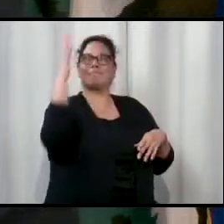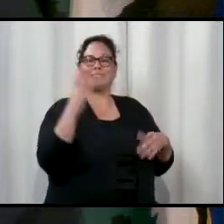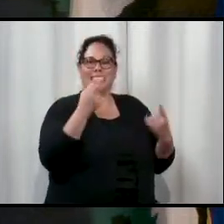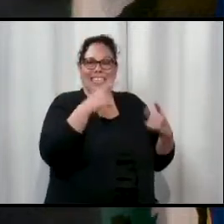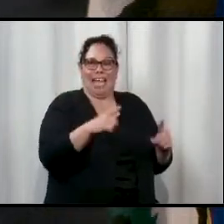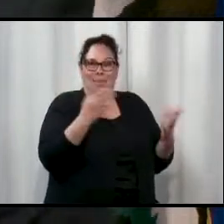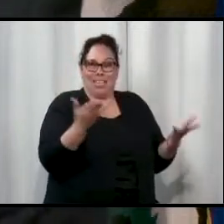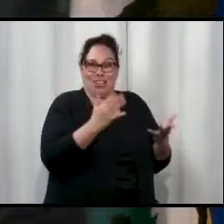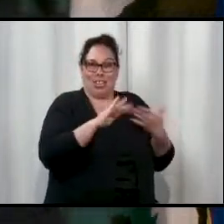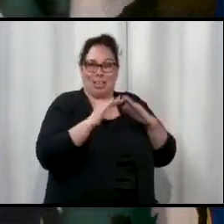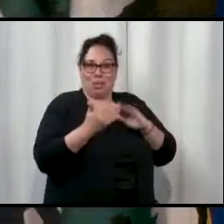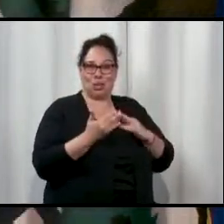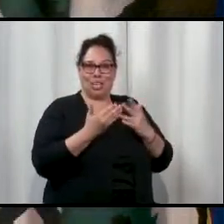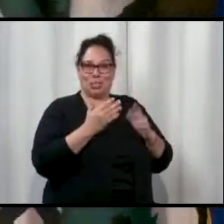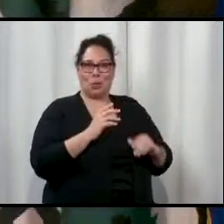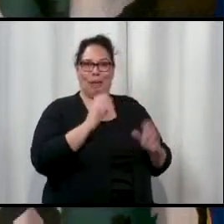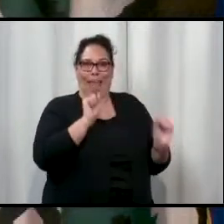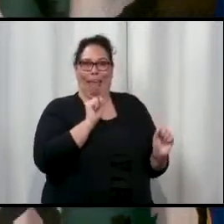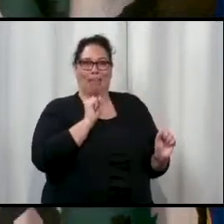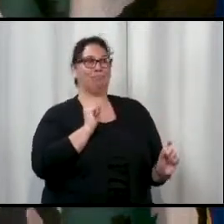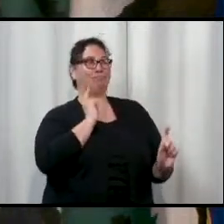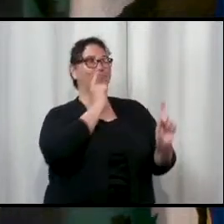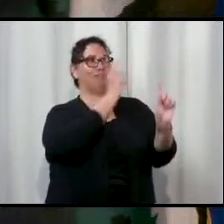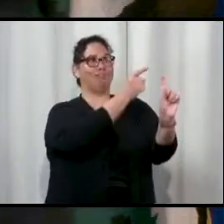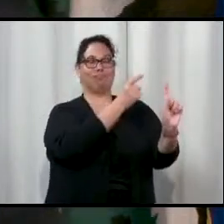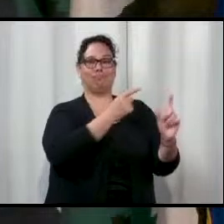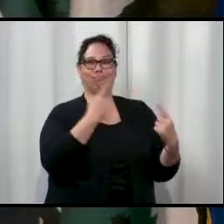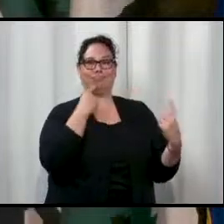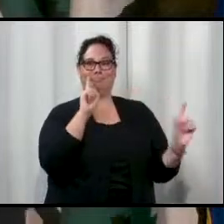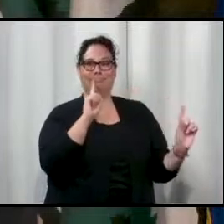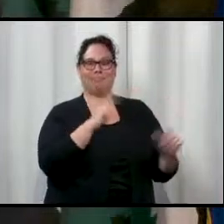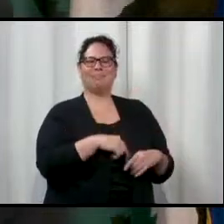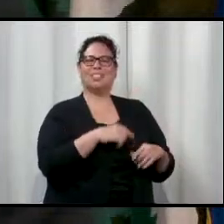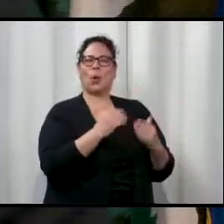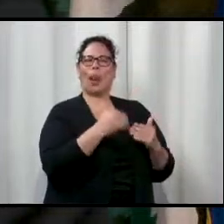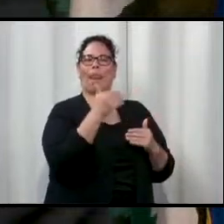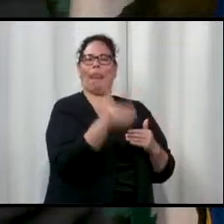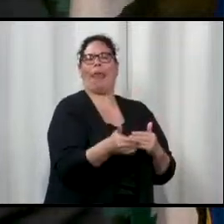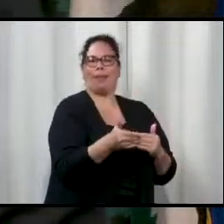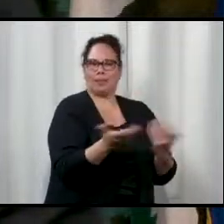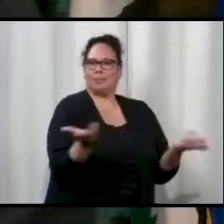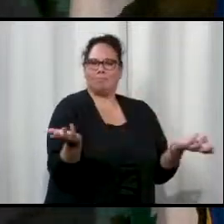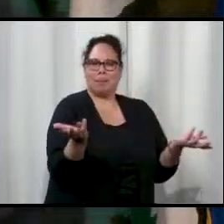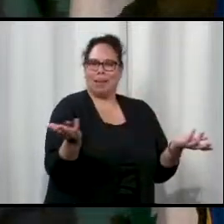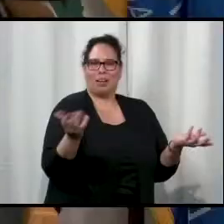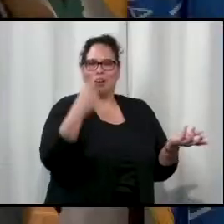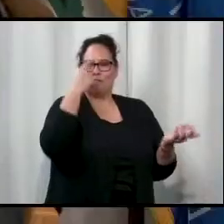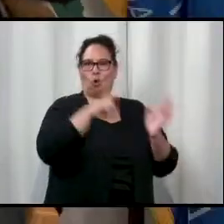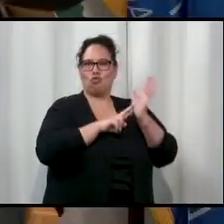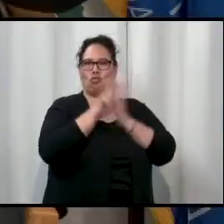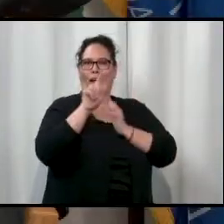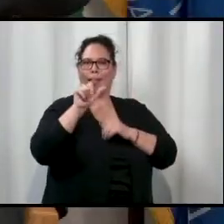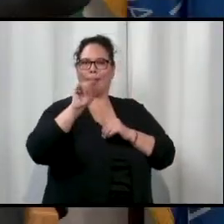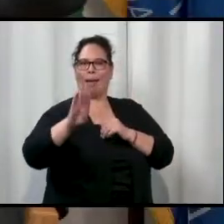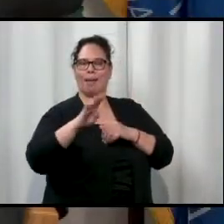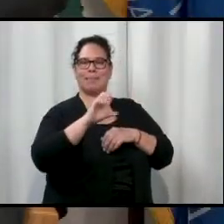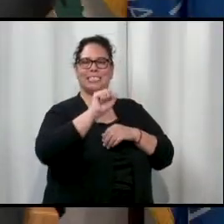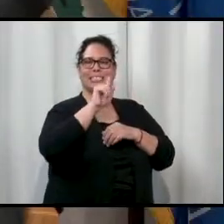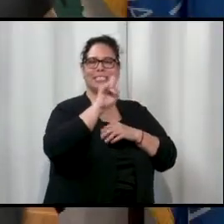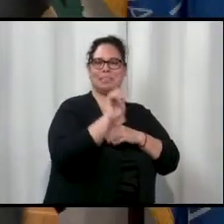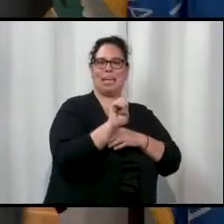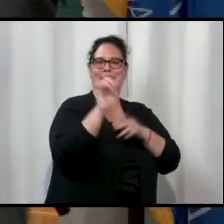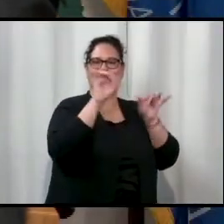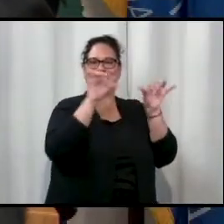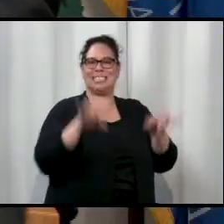it more attainable. So let me ask. So what is next for Rocket Lab and for the Space Systems